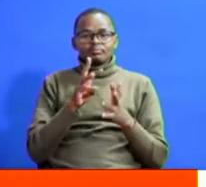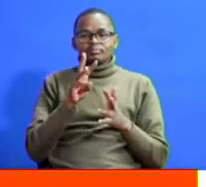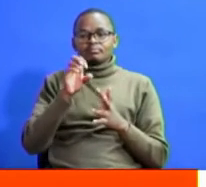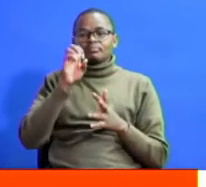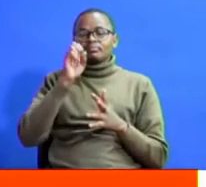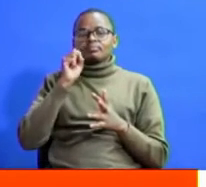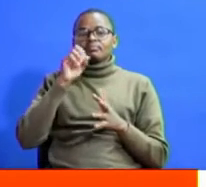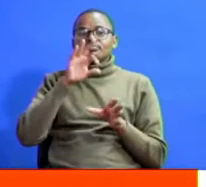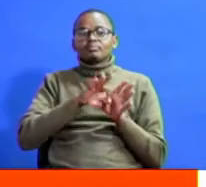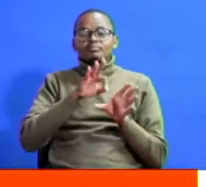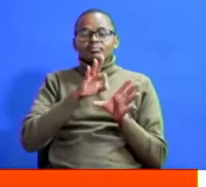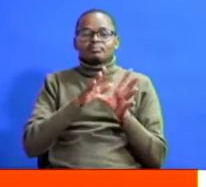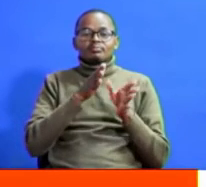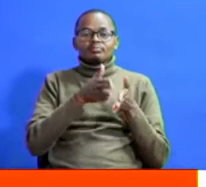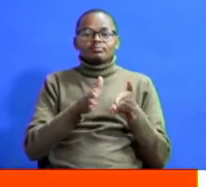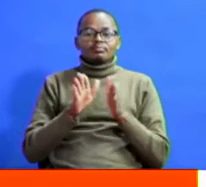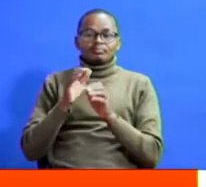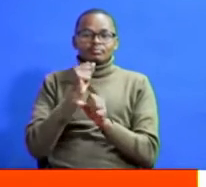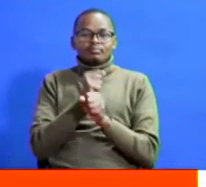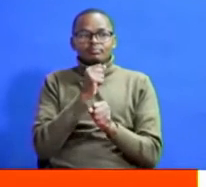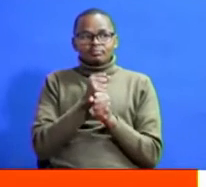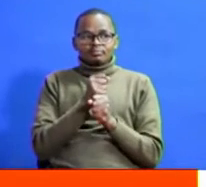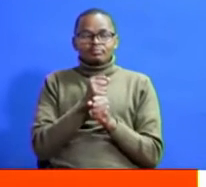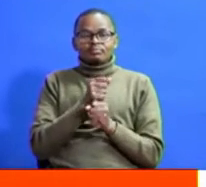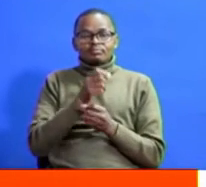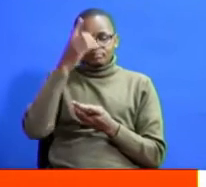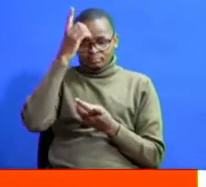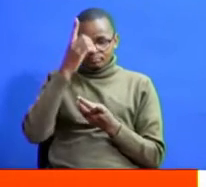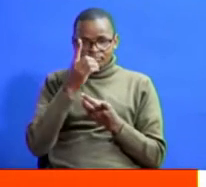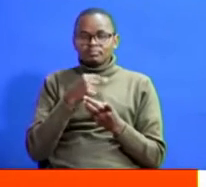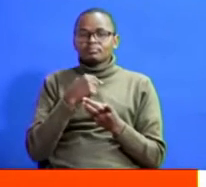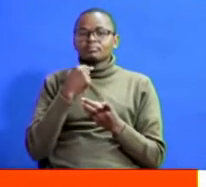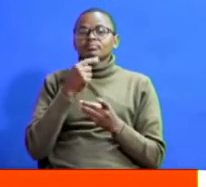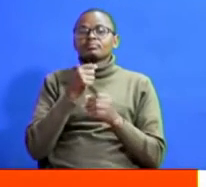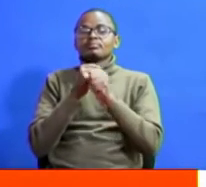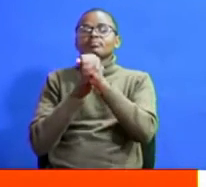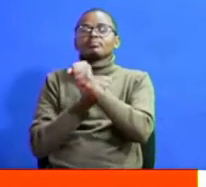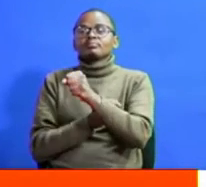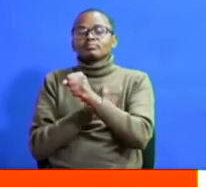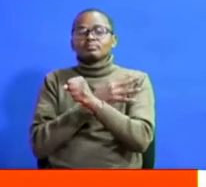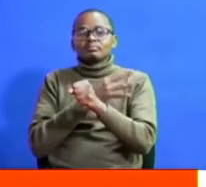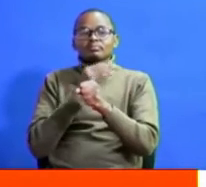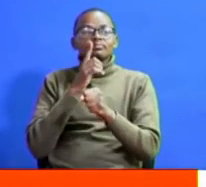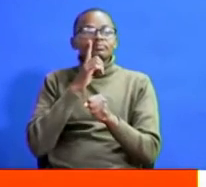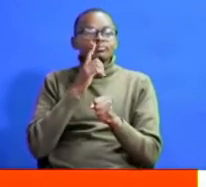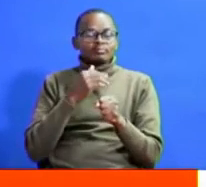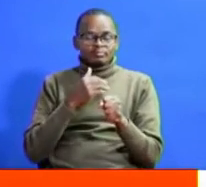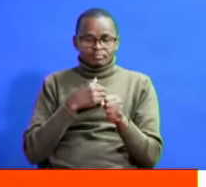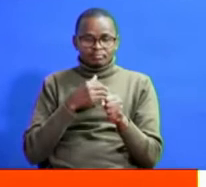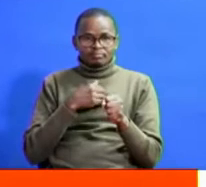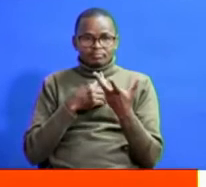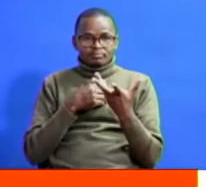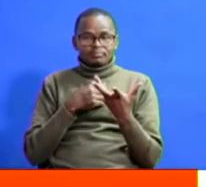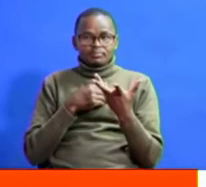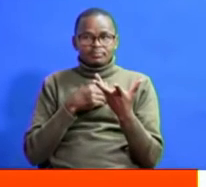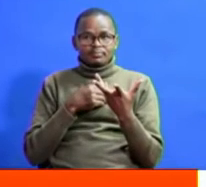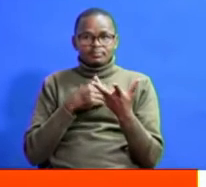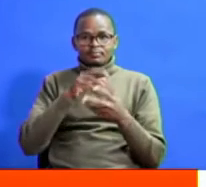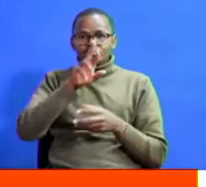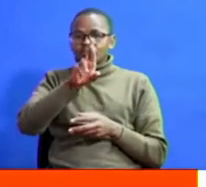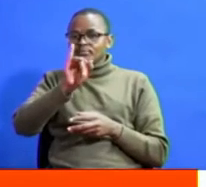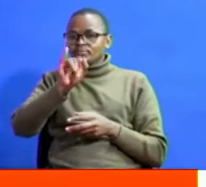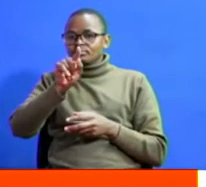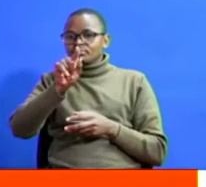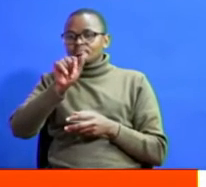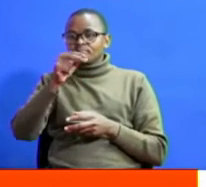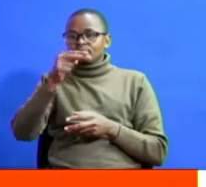the electorates a chance to make a firm decision on who to support. And so tomorrow we shall be having, of course, Rigathi Gachagua of the